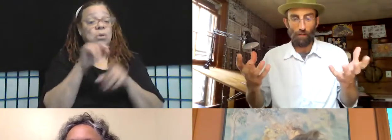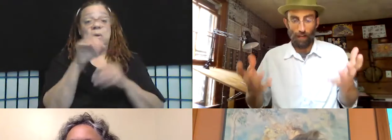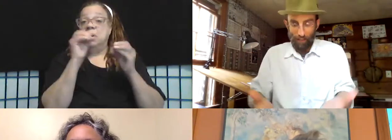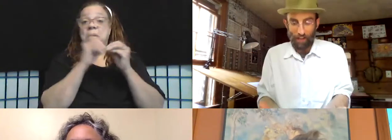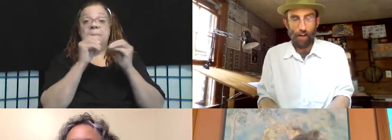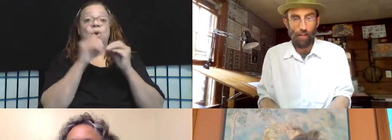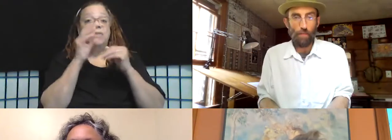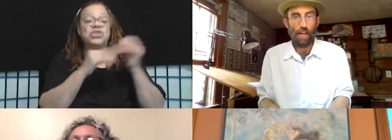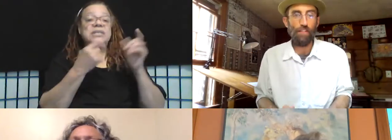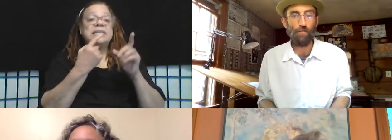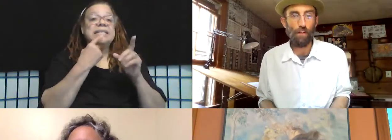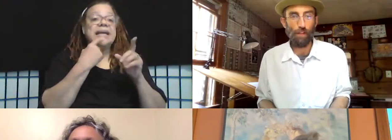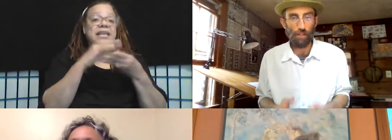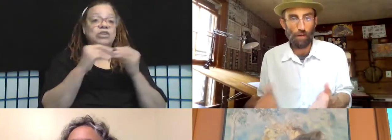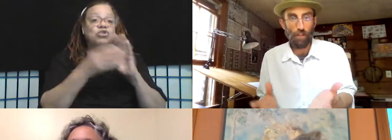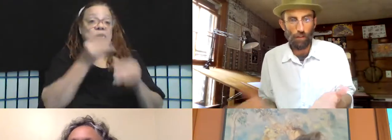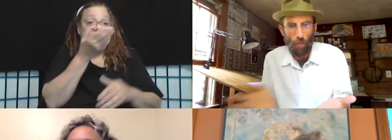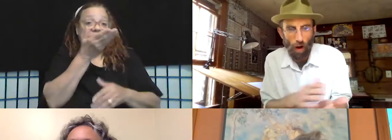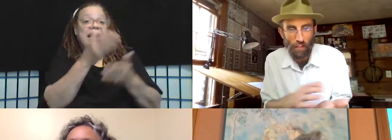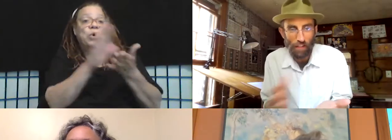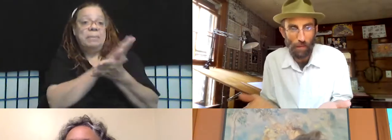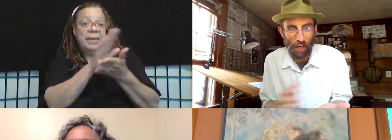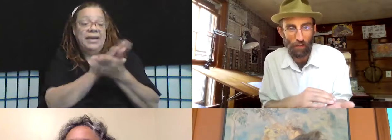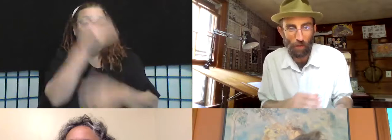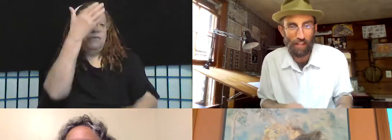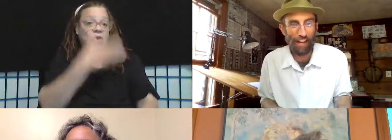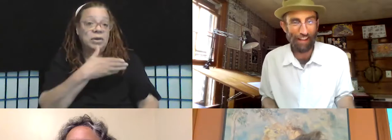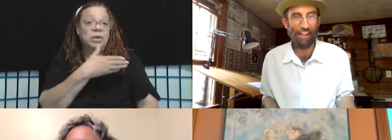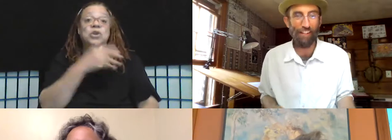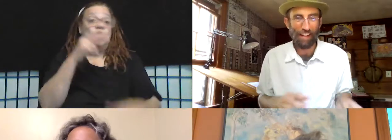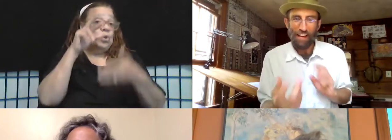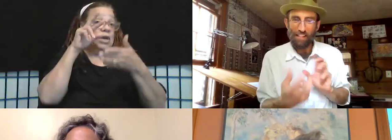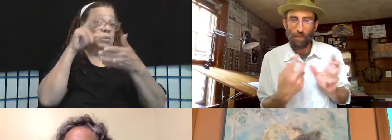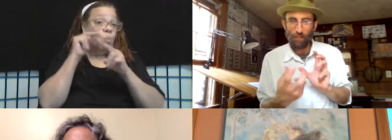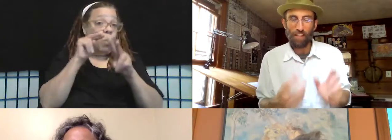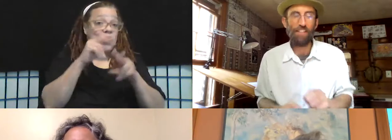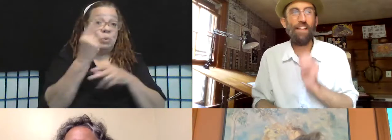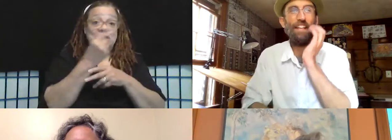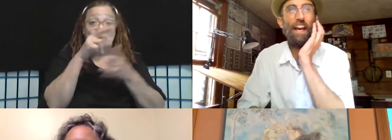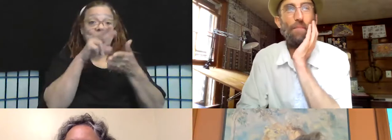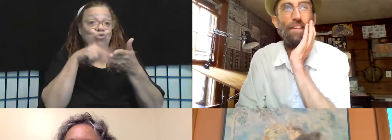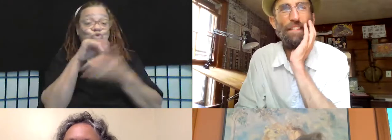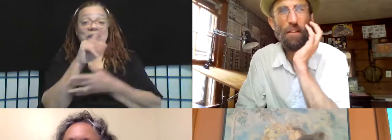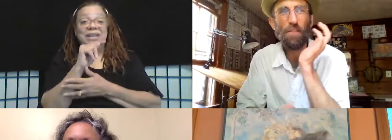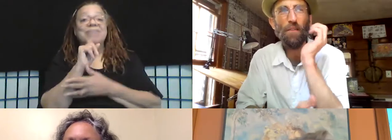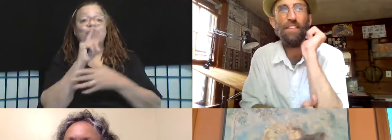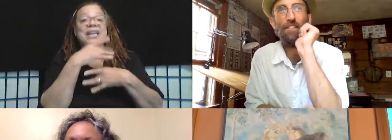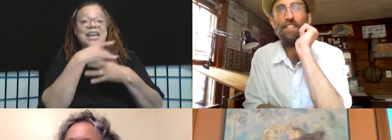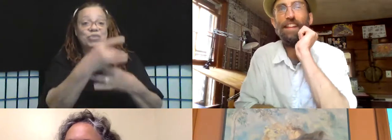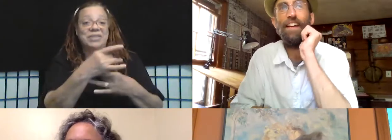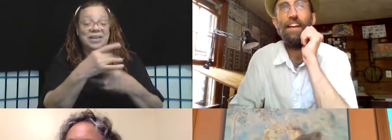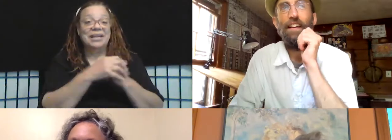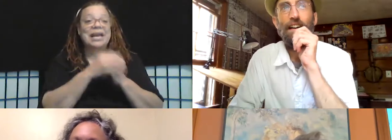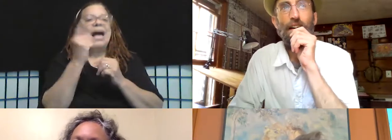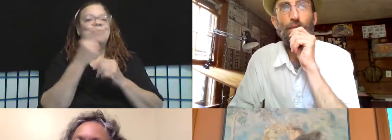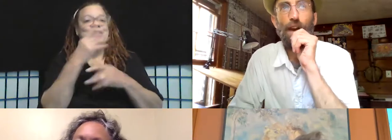saying a story, it's there on the page in front of you. And someone you can watch as somebody else reads it, and something really interesting happened. I was always